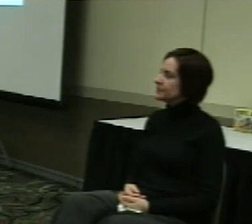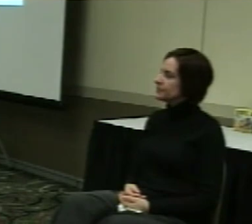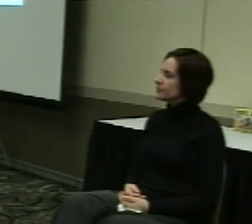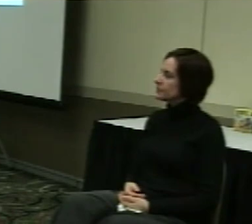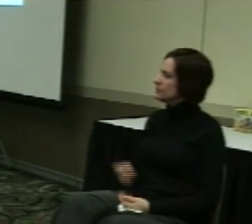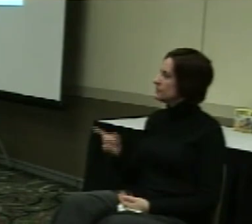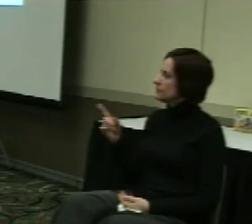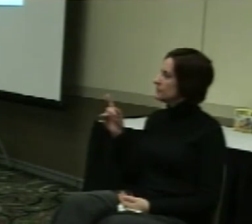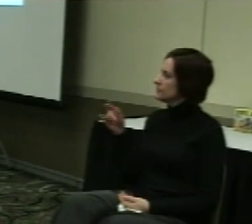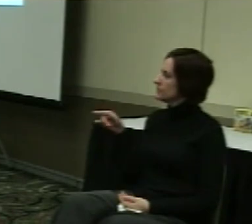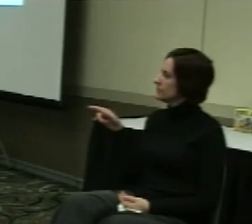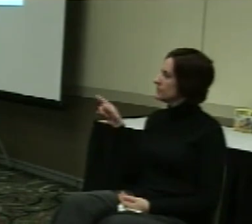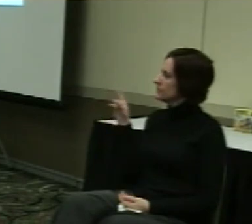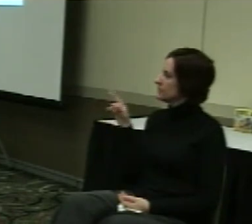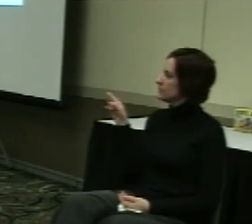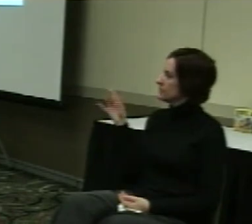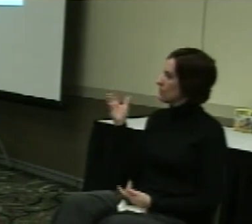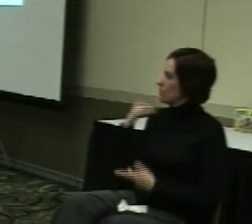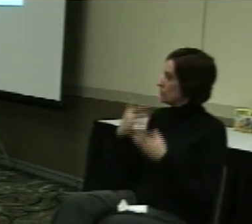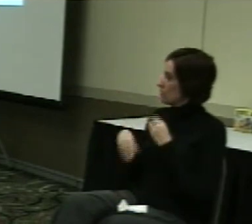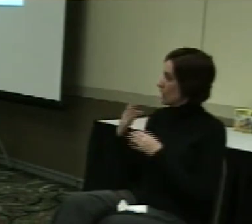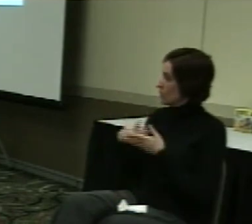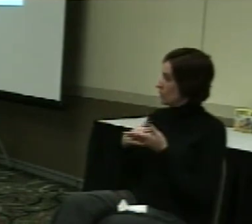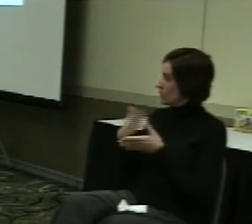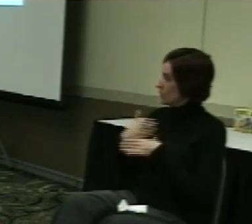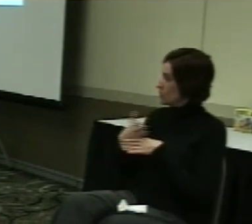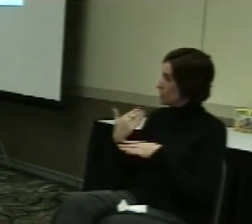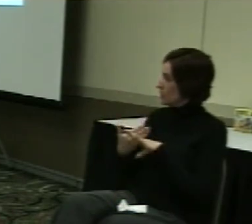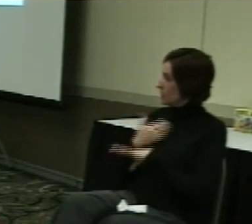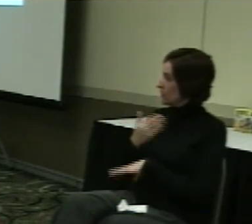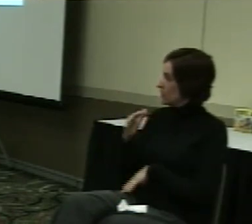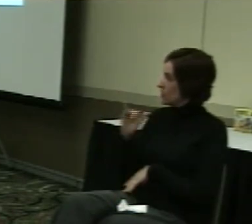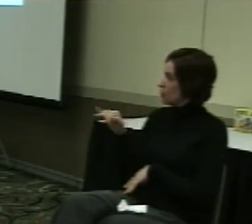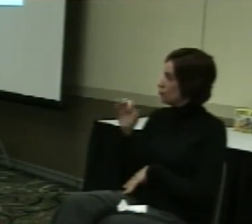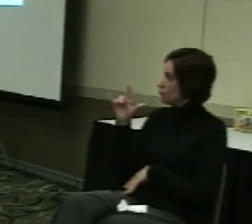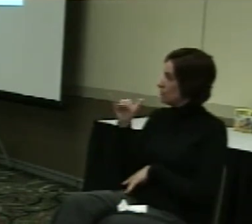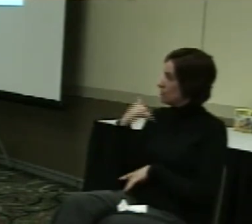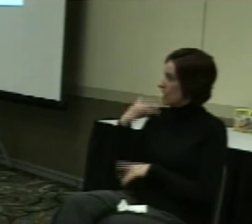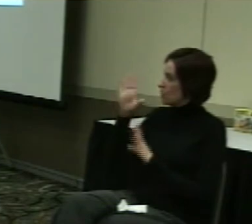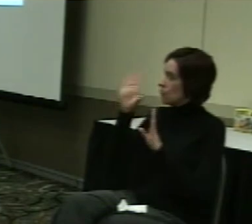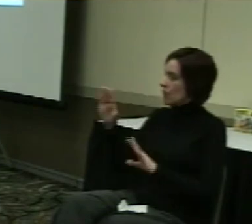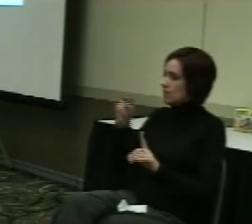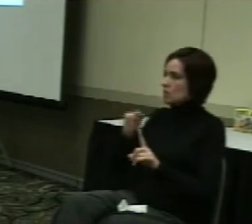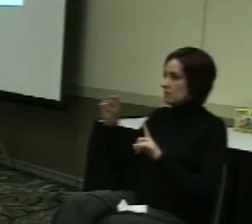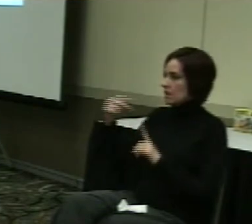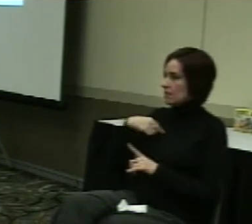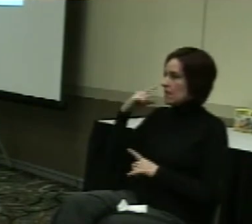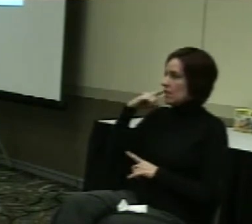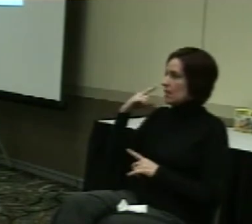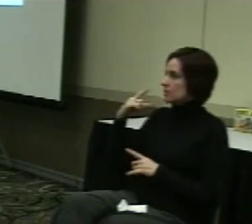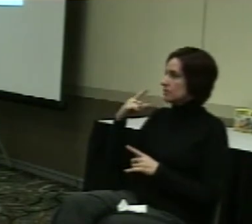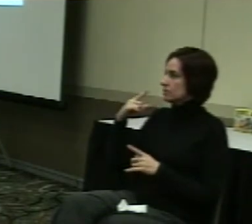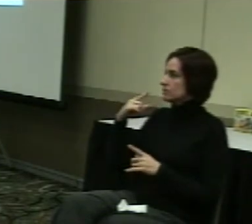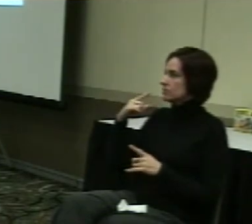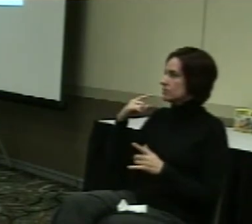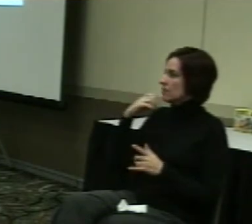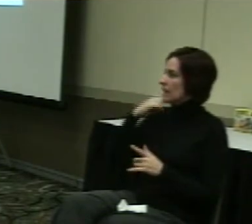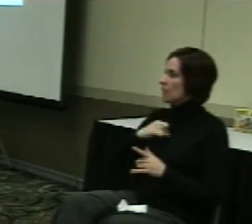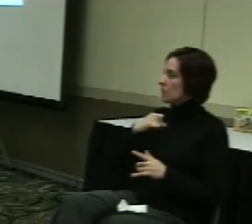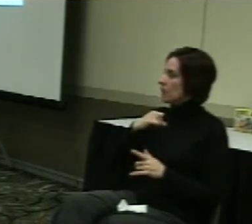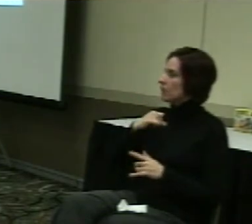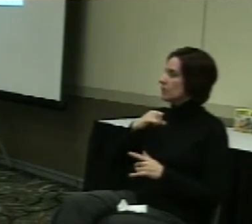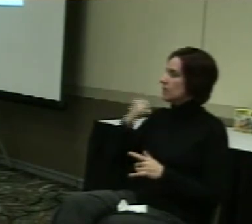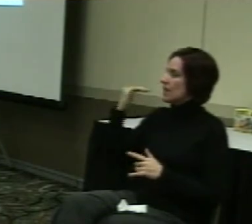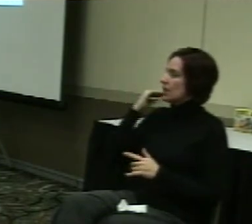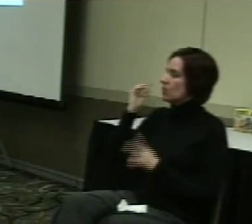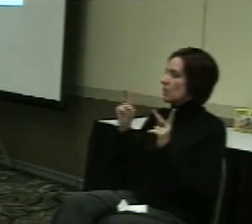Jill, do you want to add what we shared earlier? Jill had a fascinating perspective that I think is really valuable, and I